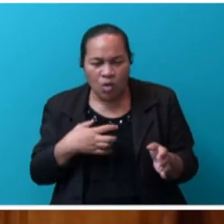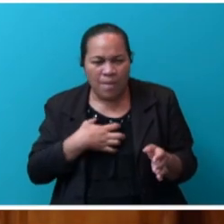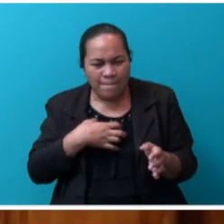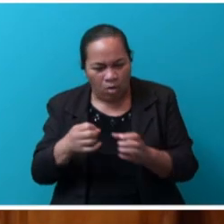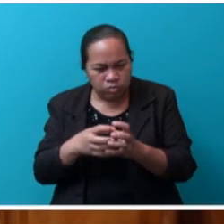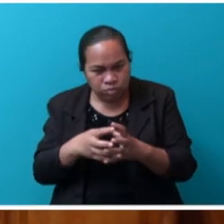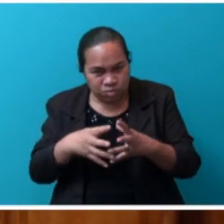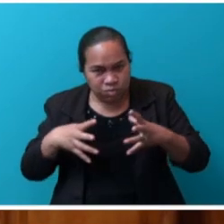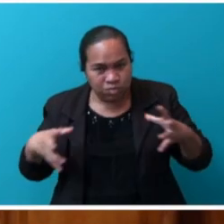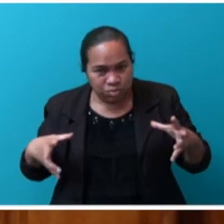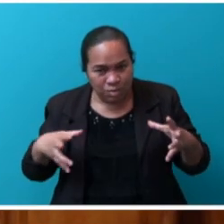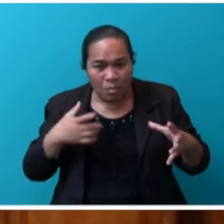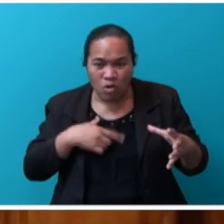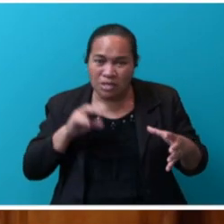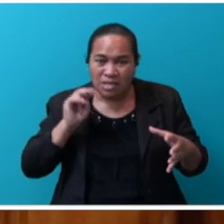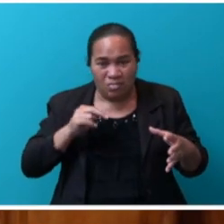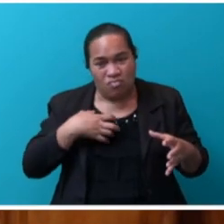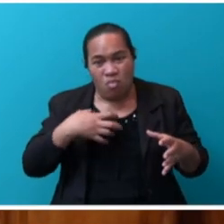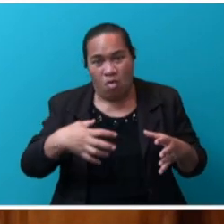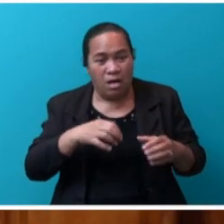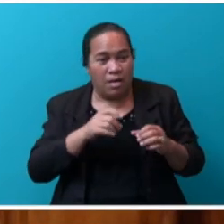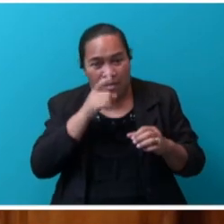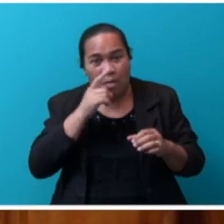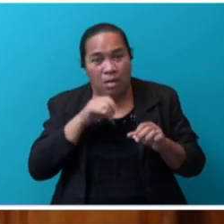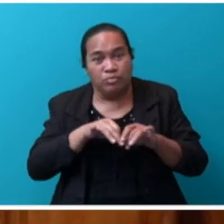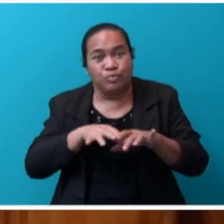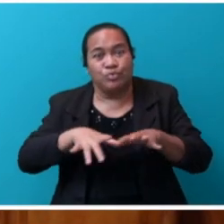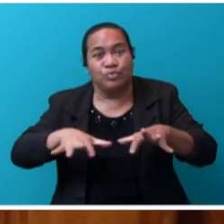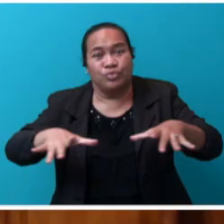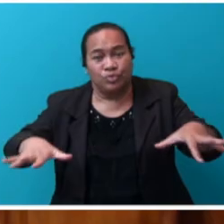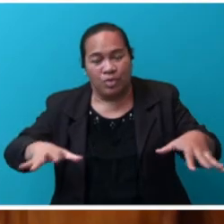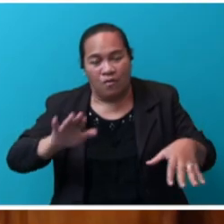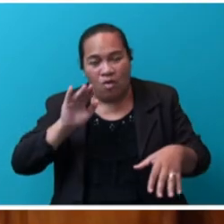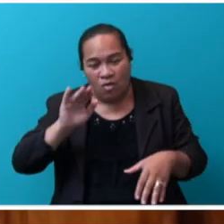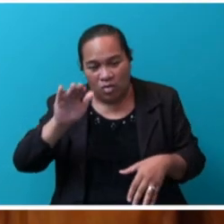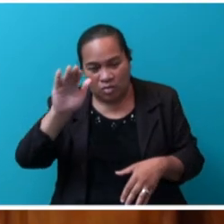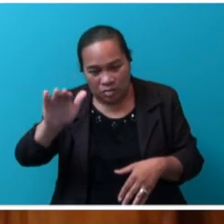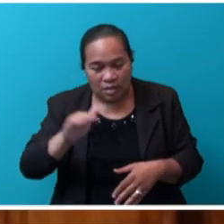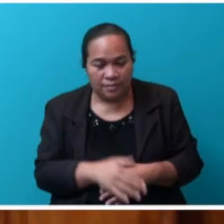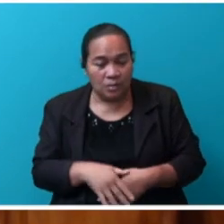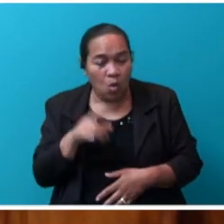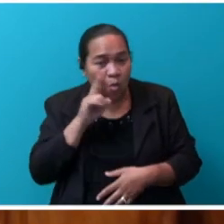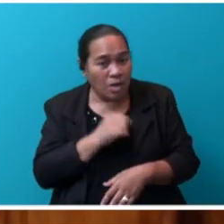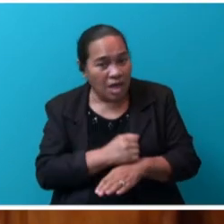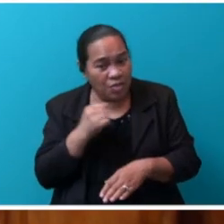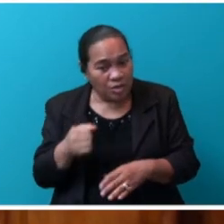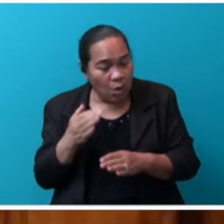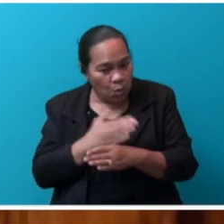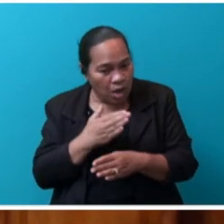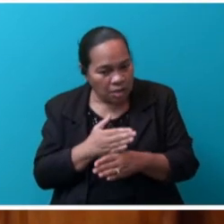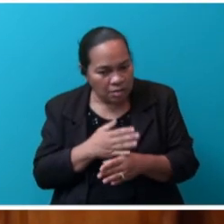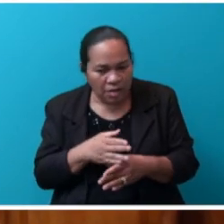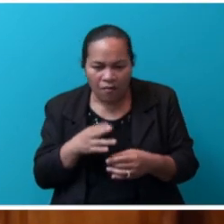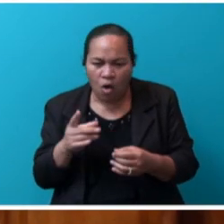to meet future needs. Mr. Speaker, sir, Water Authority of Fiji is working on the preparation of tender documents